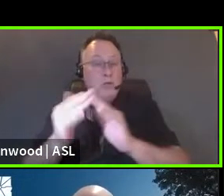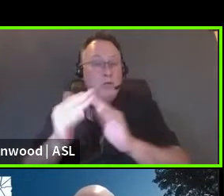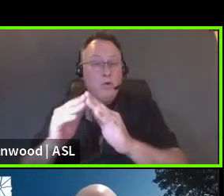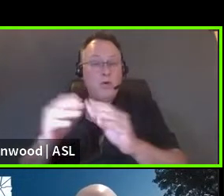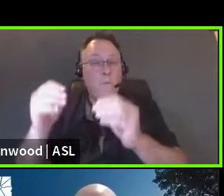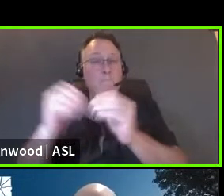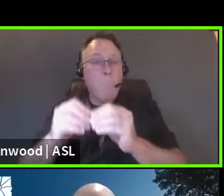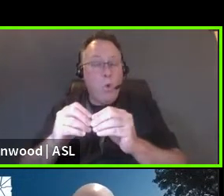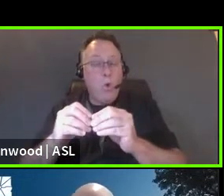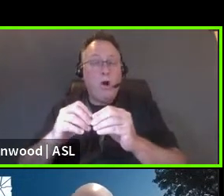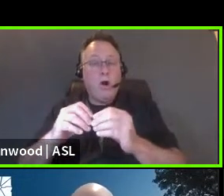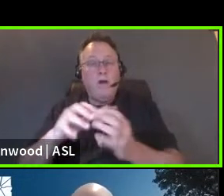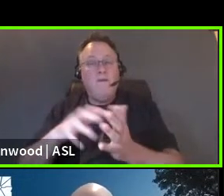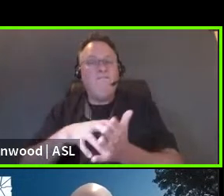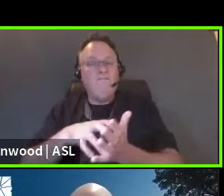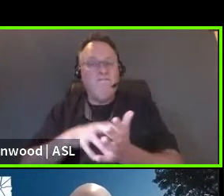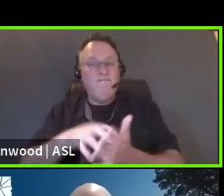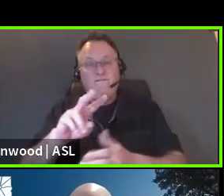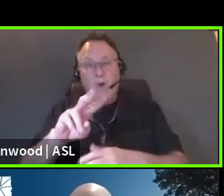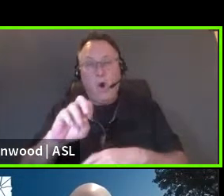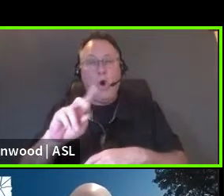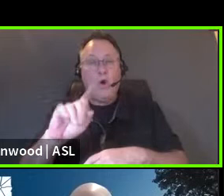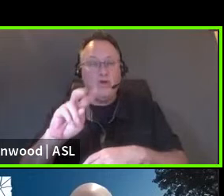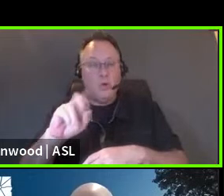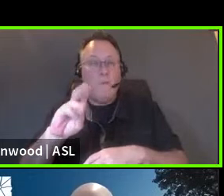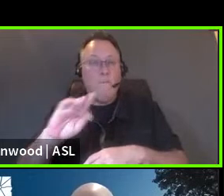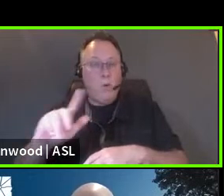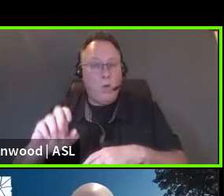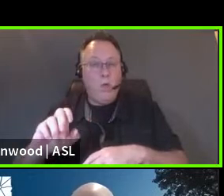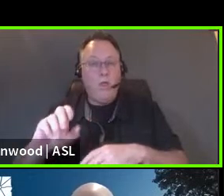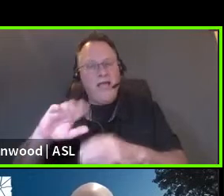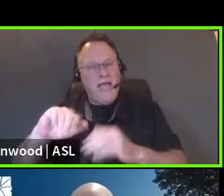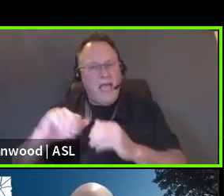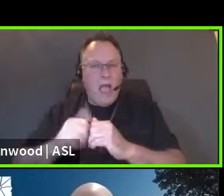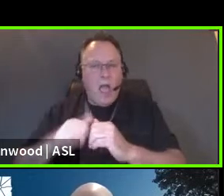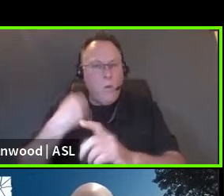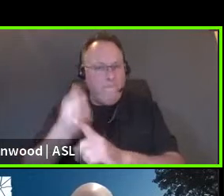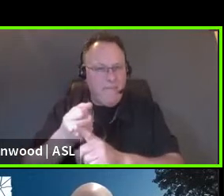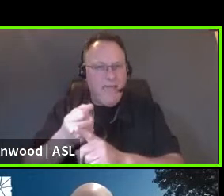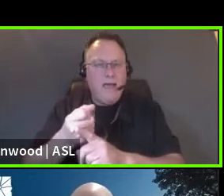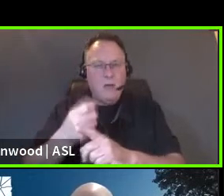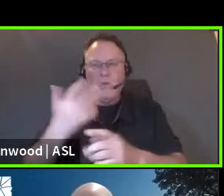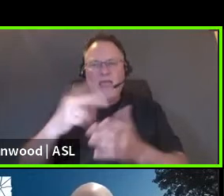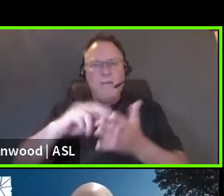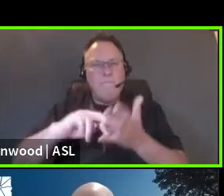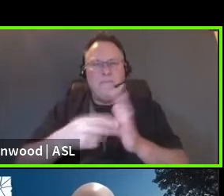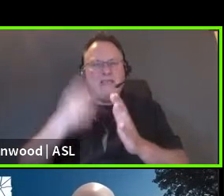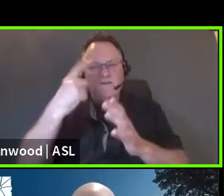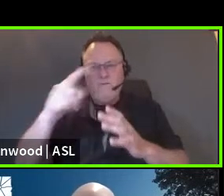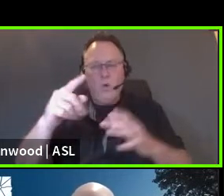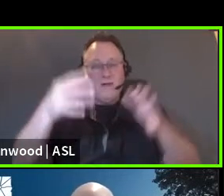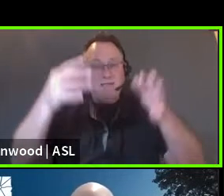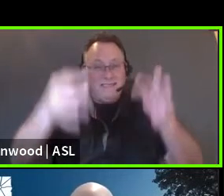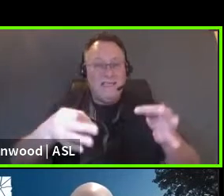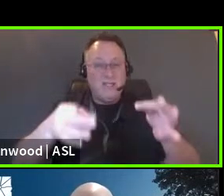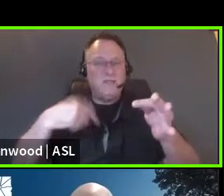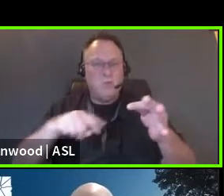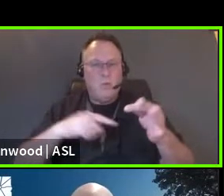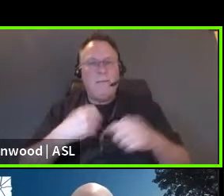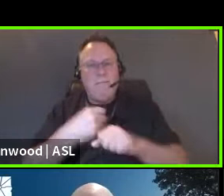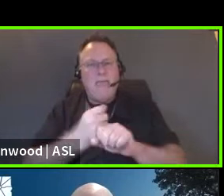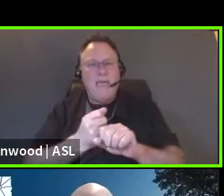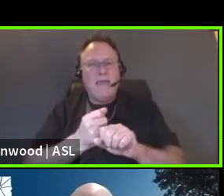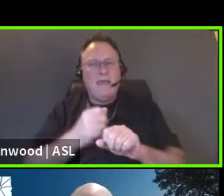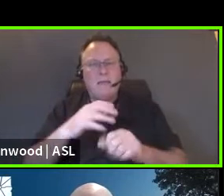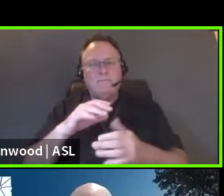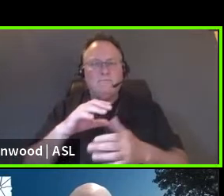vulnerable, how they might be impacted, and therefore what that means for the decisions we make and the sort of mitigations